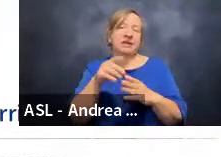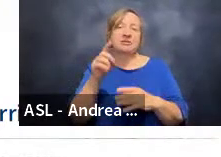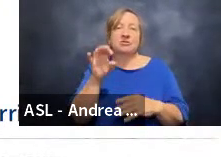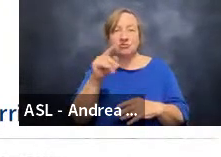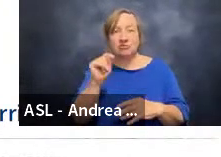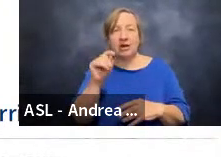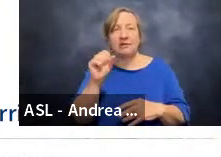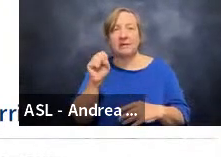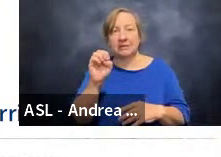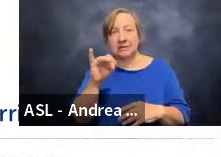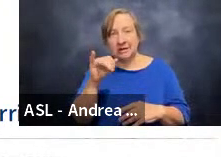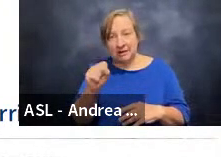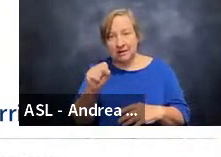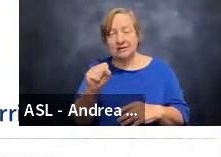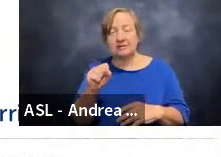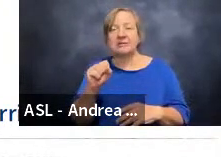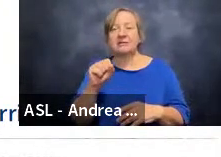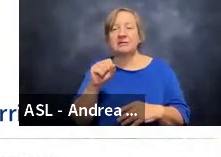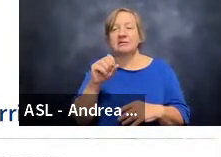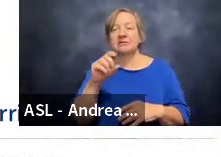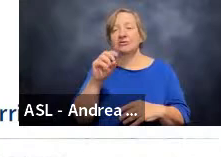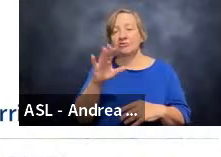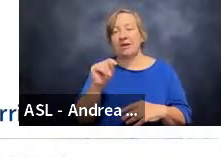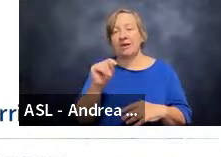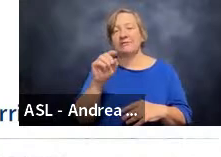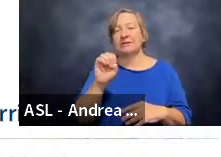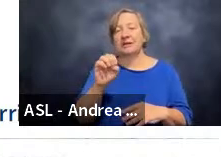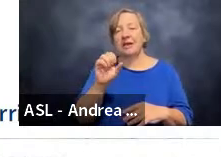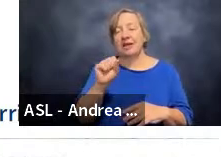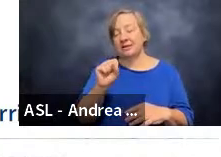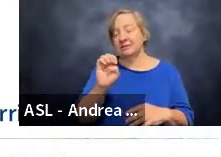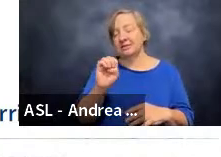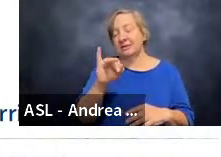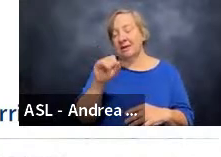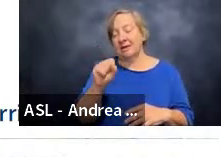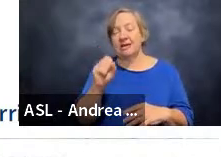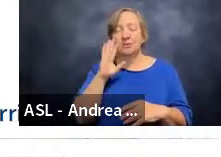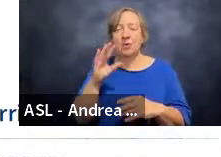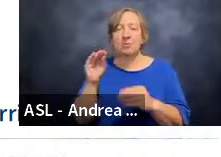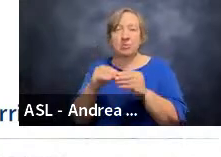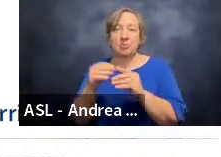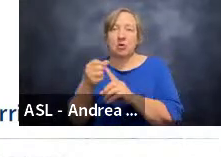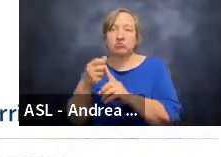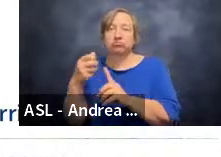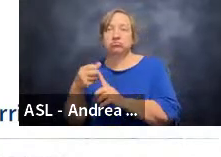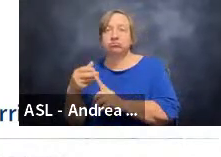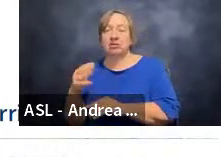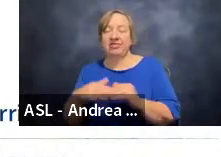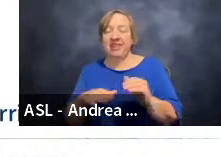SEIS, and the draft SEIS will go into a lot more detail than what we can simply show on a two-dimensional roll plot.